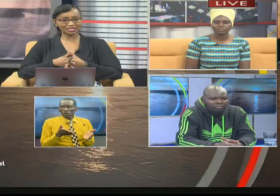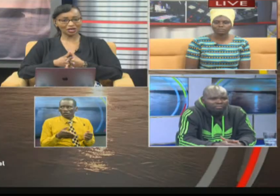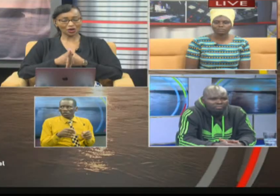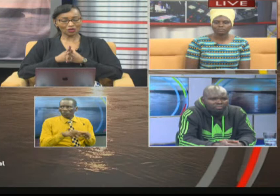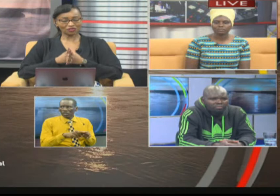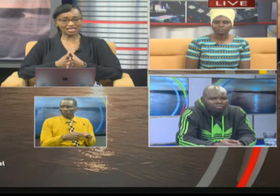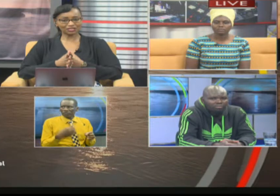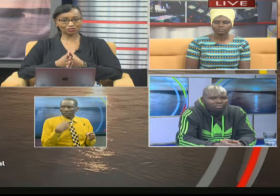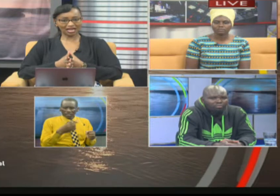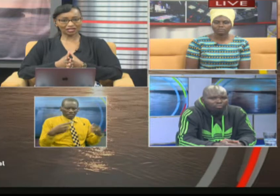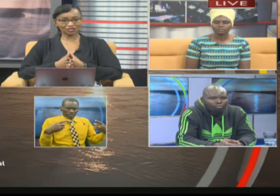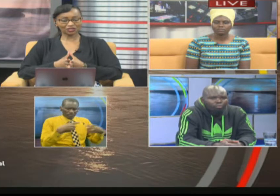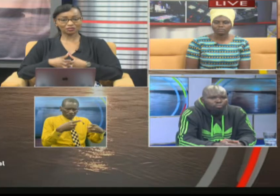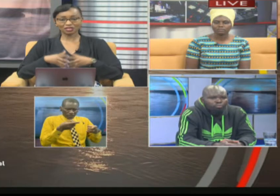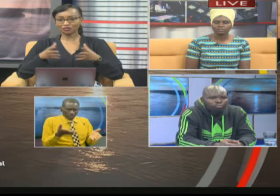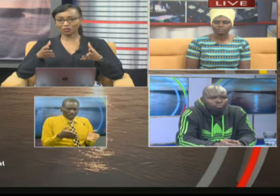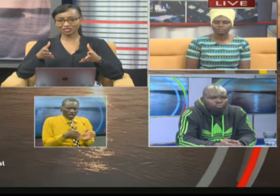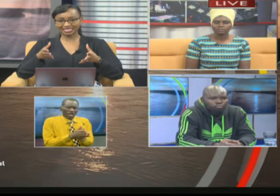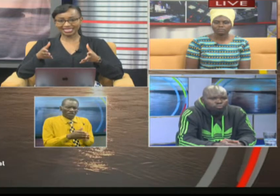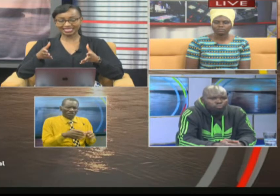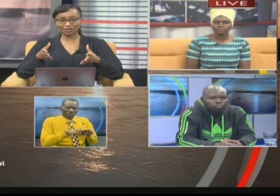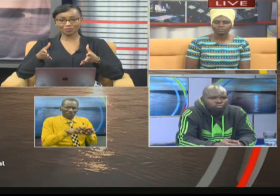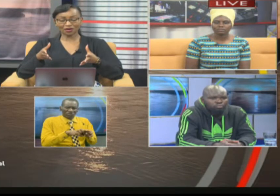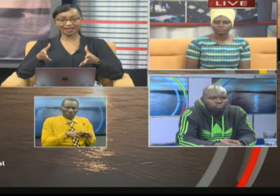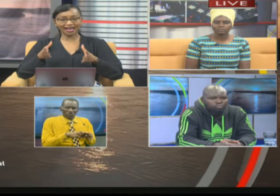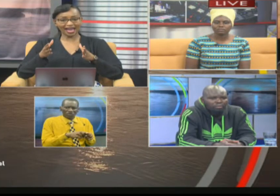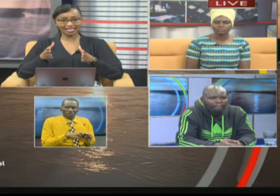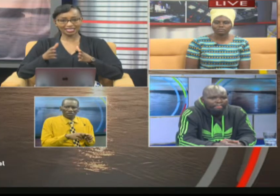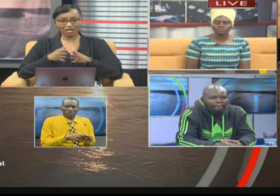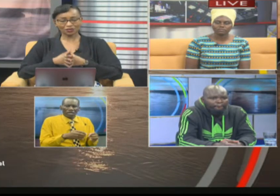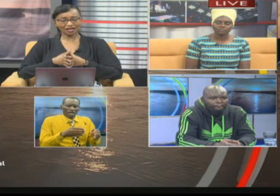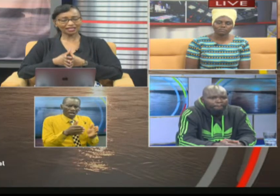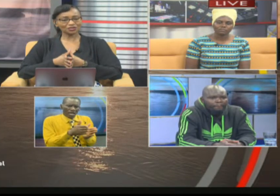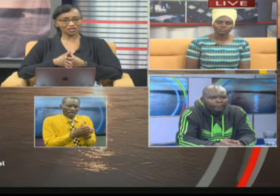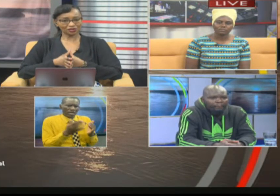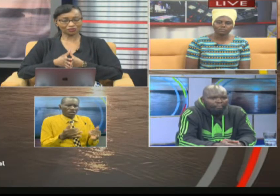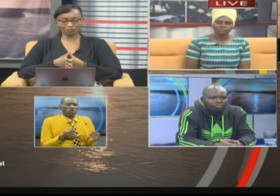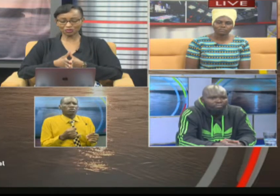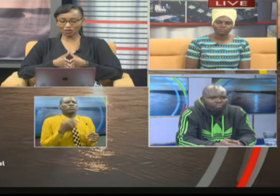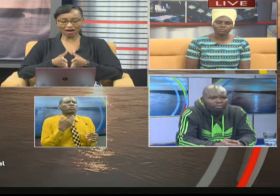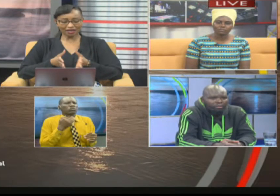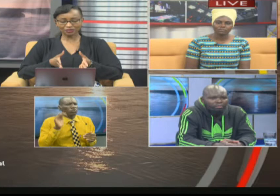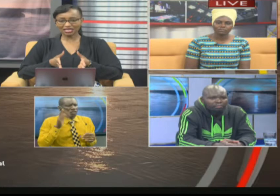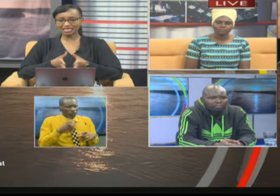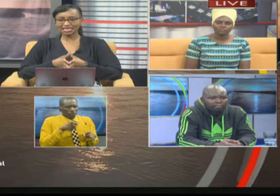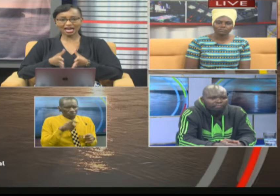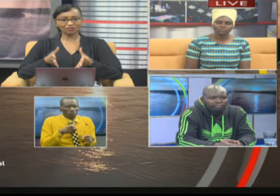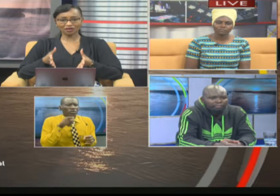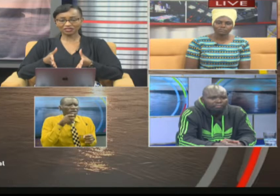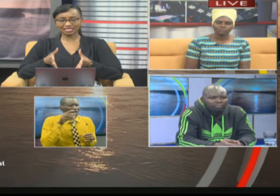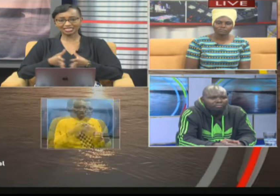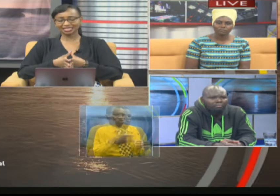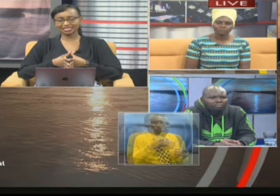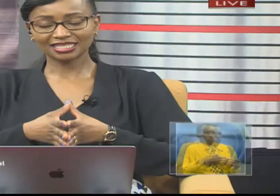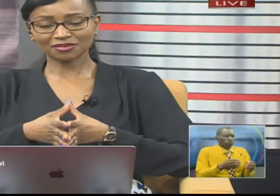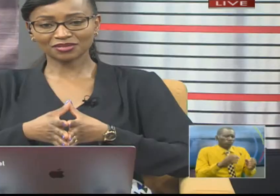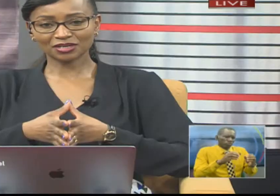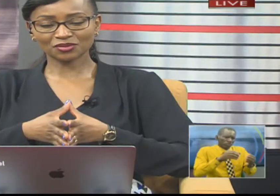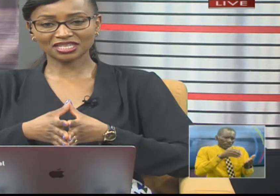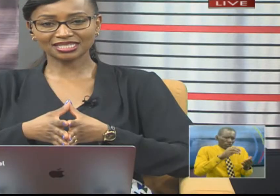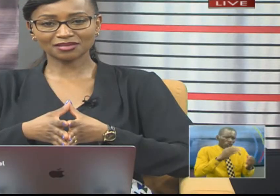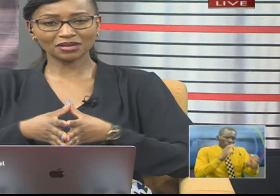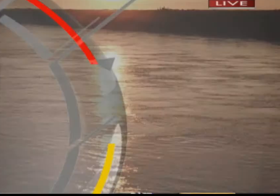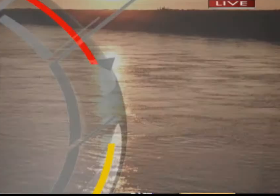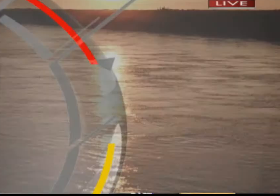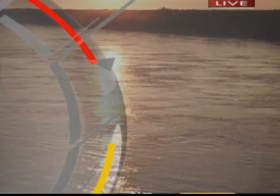dynamics of these relationships and of course the dating prior, and would like to hear from you. Are you dating? Have you ever dated somebody